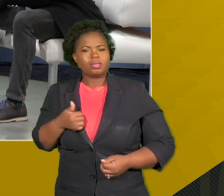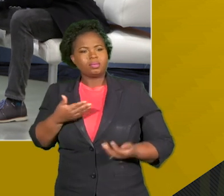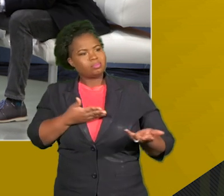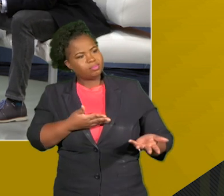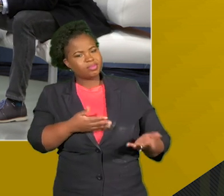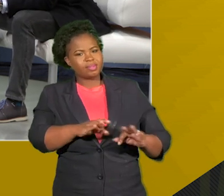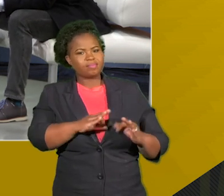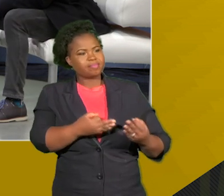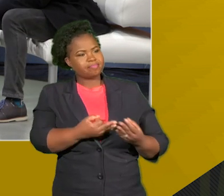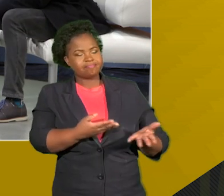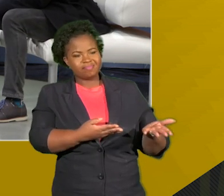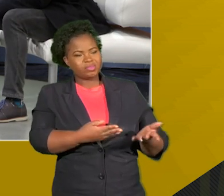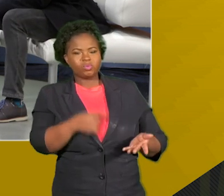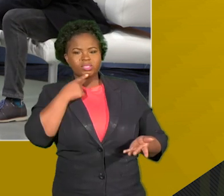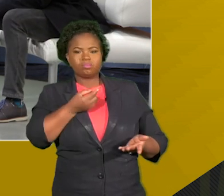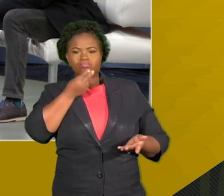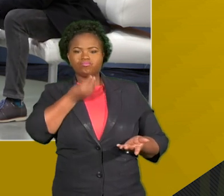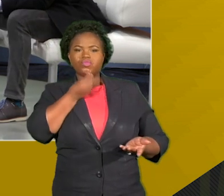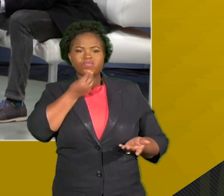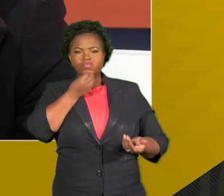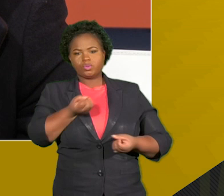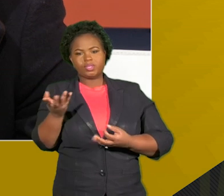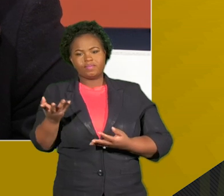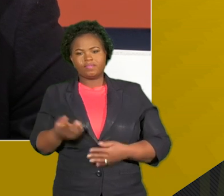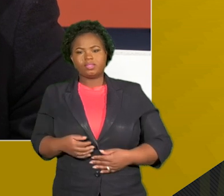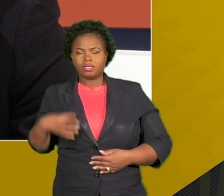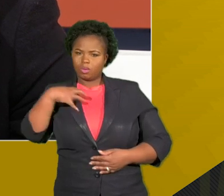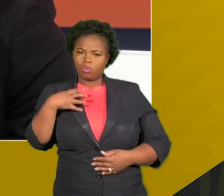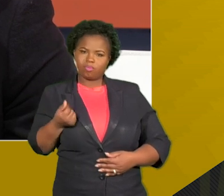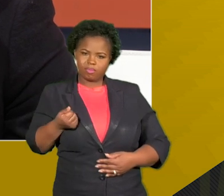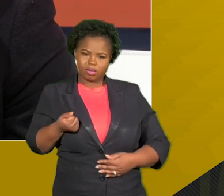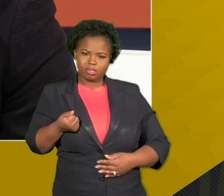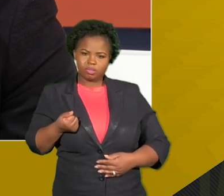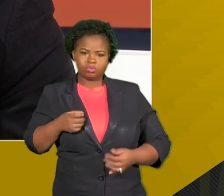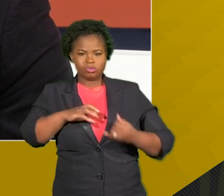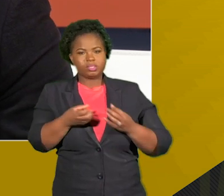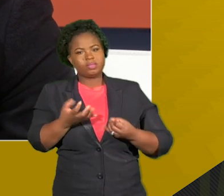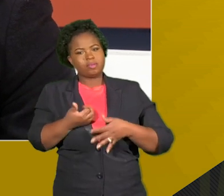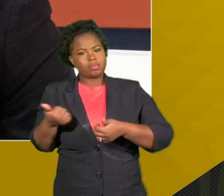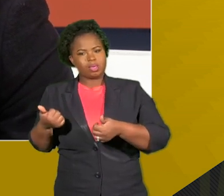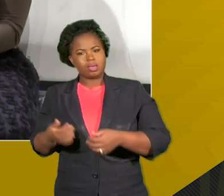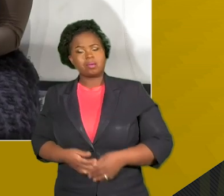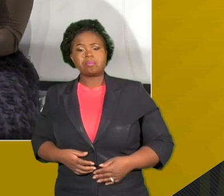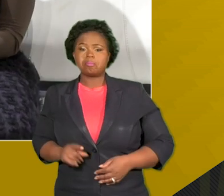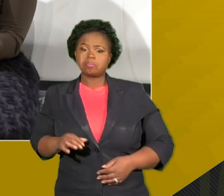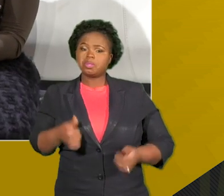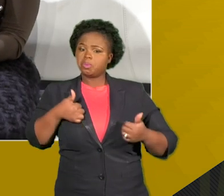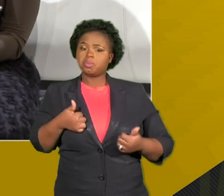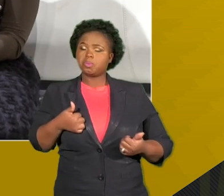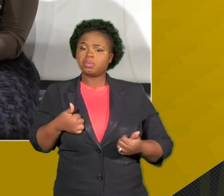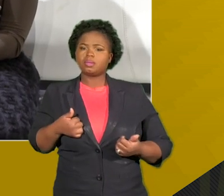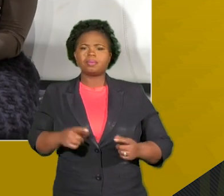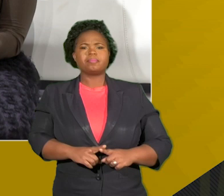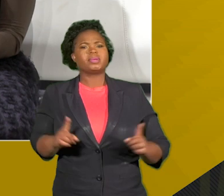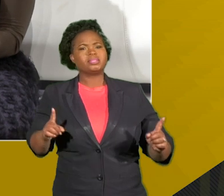said, let's donate. You know, and we use our own money to make this, to give back to this. It's always good when you guys are using your own money,